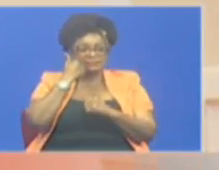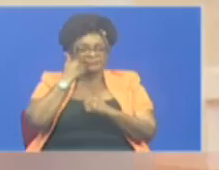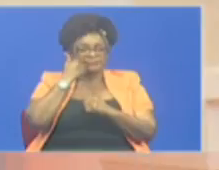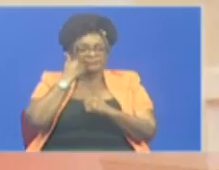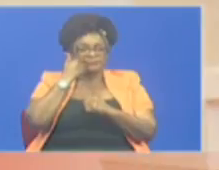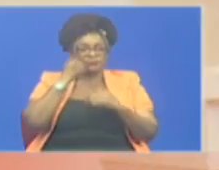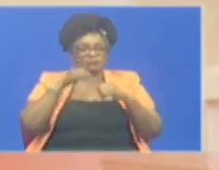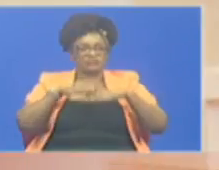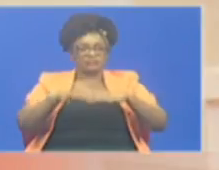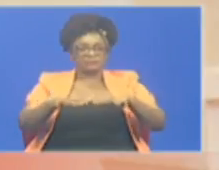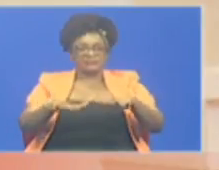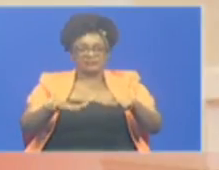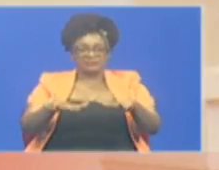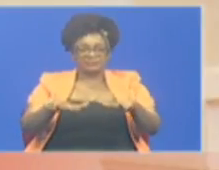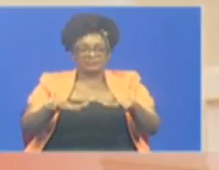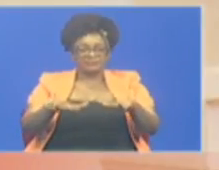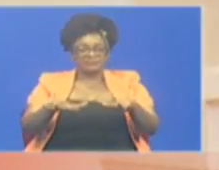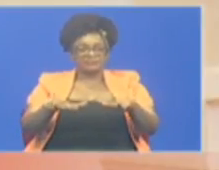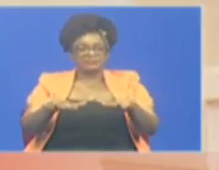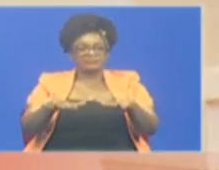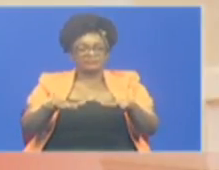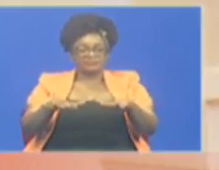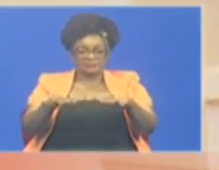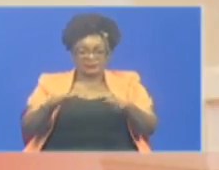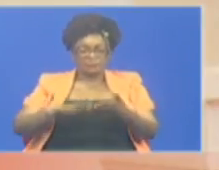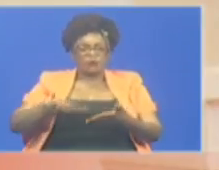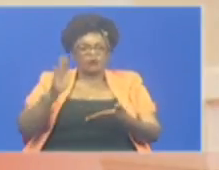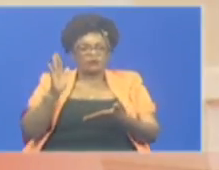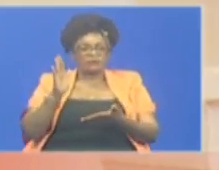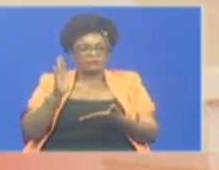transmitted at a great scale.